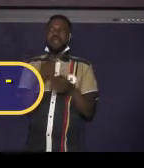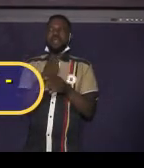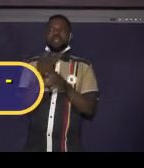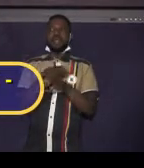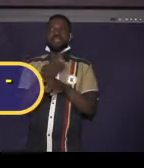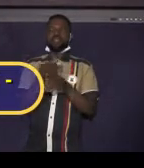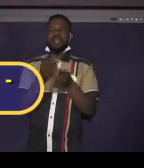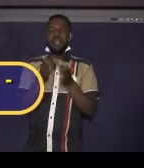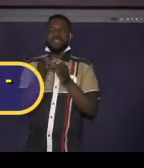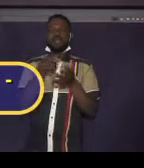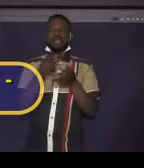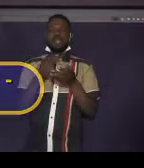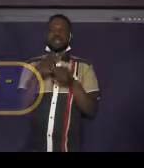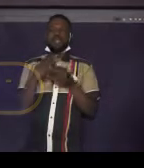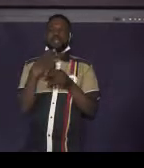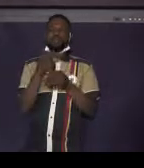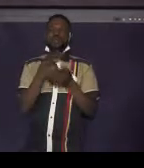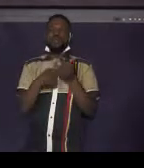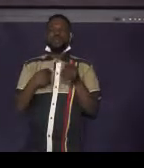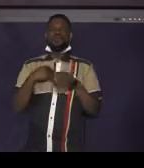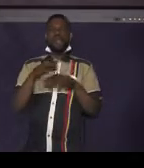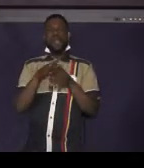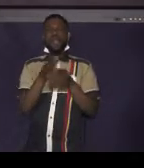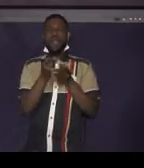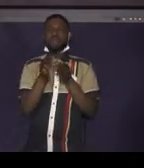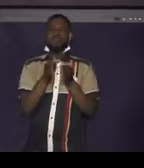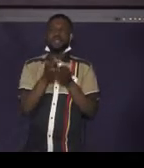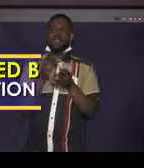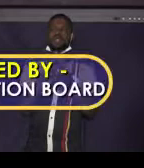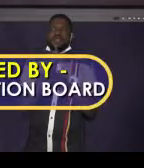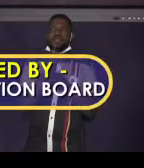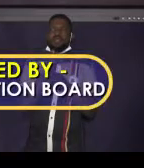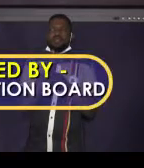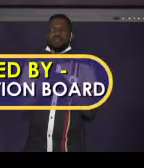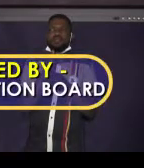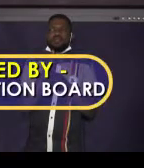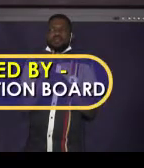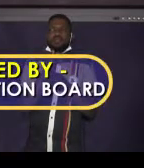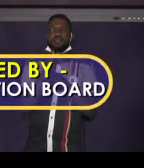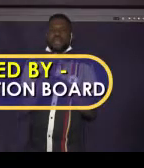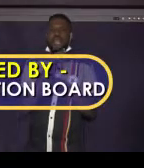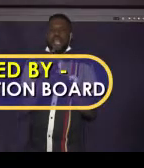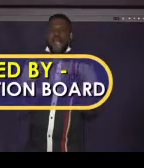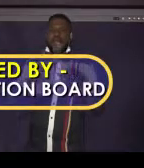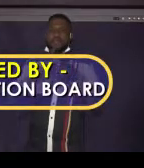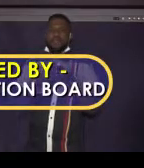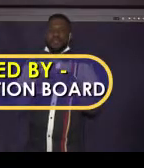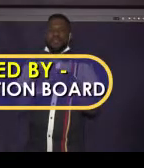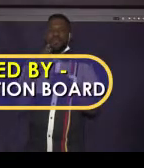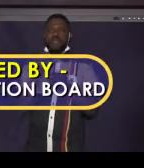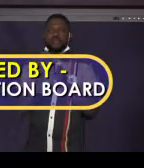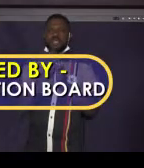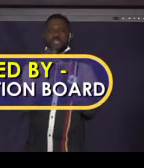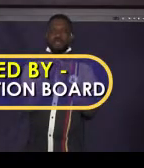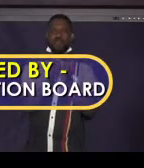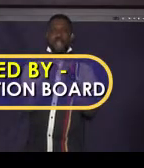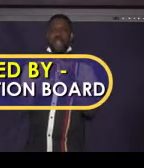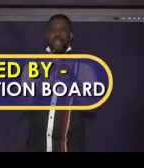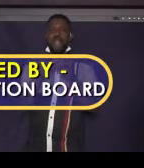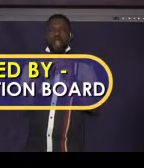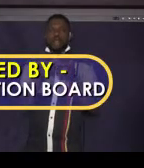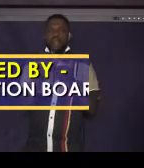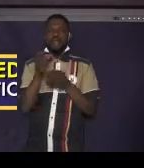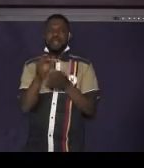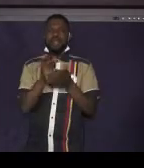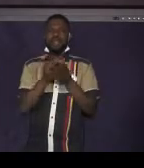a mathematical expression, what we call an expression, is a combination of symbols or numbers